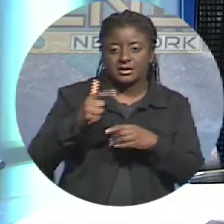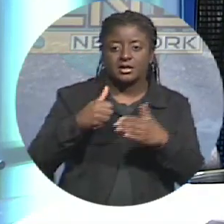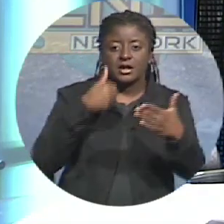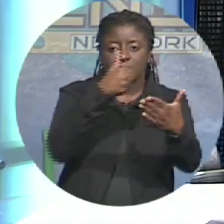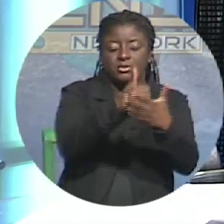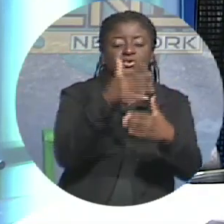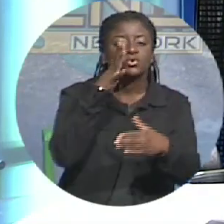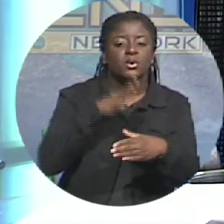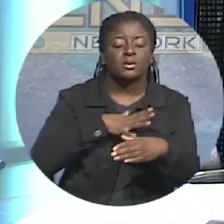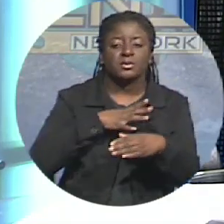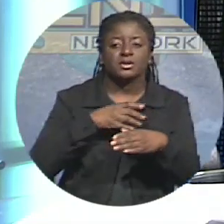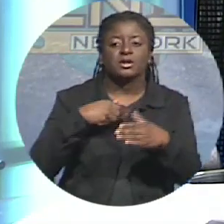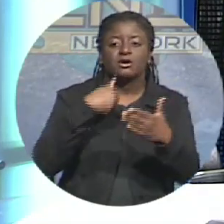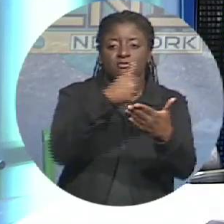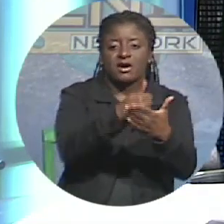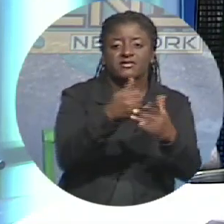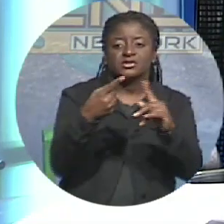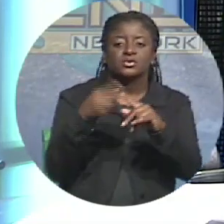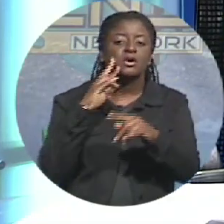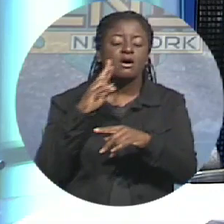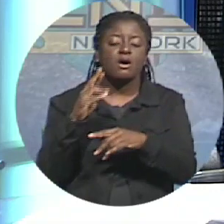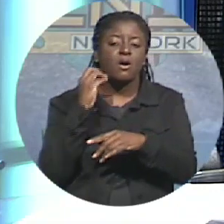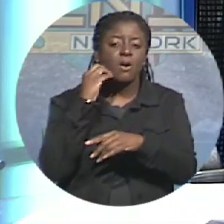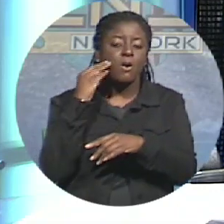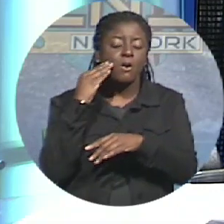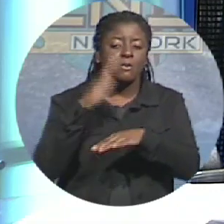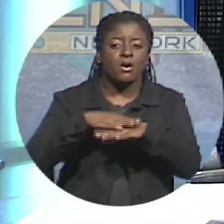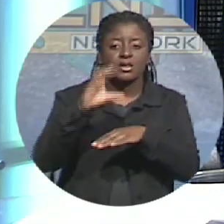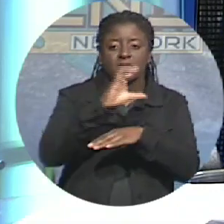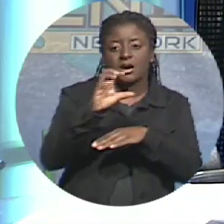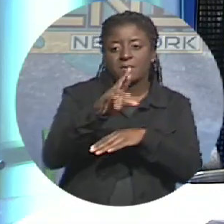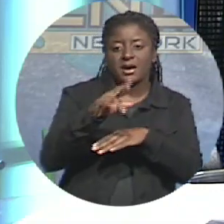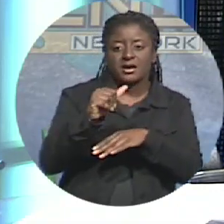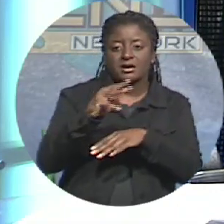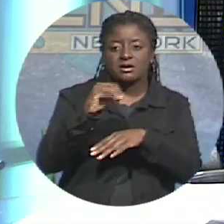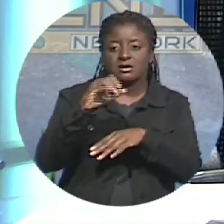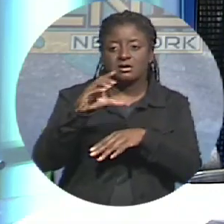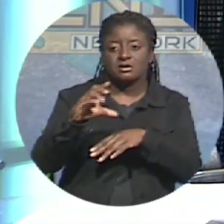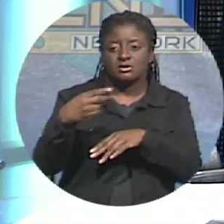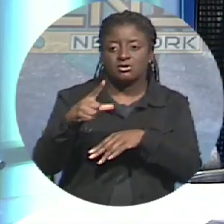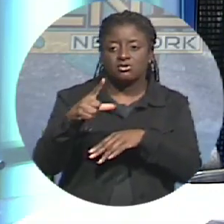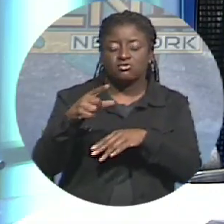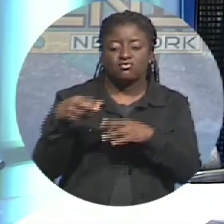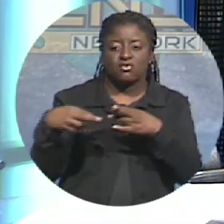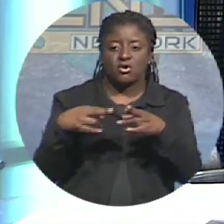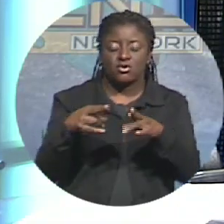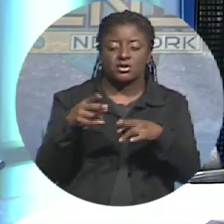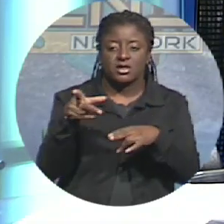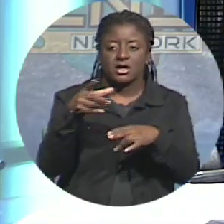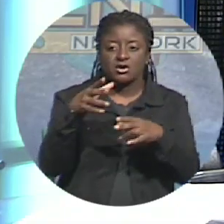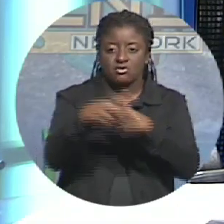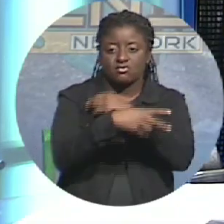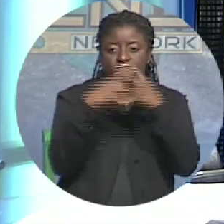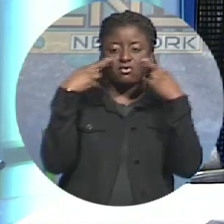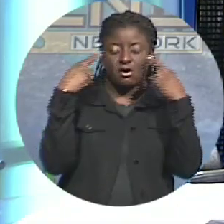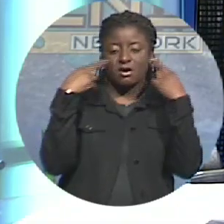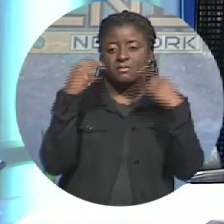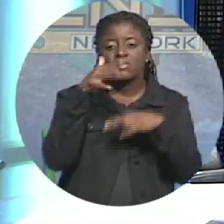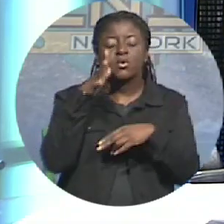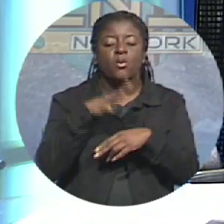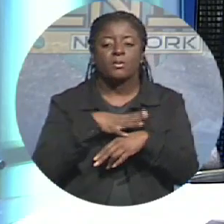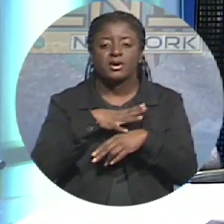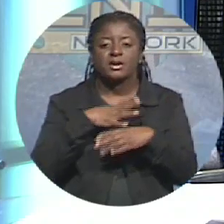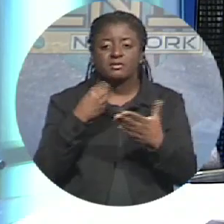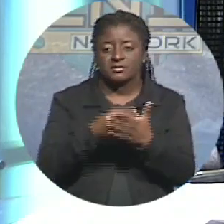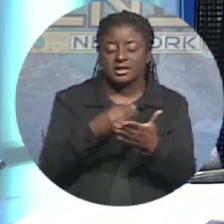woman on arrival to a Carmichael Road residence after 3 o'clock this morning. The men reportedly robbed the woman of cash and a cell phone and fled